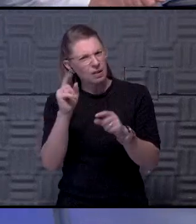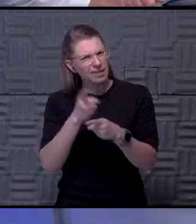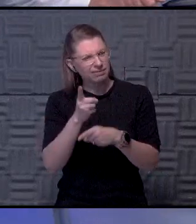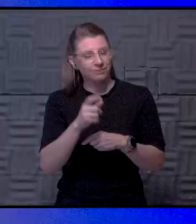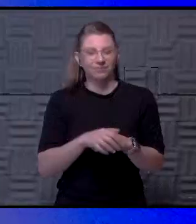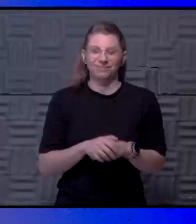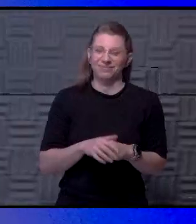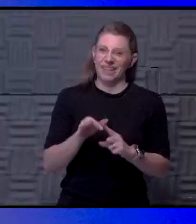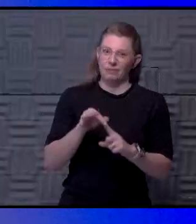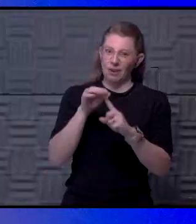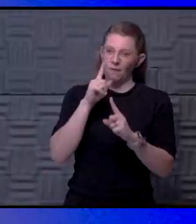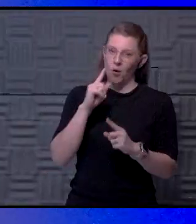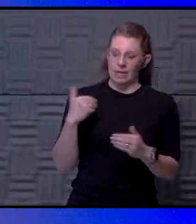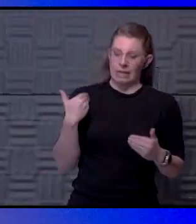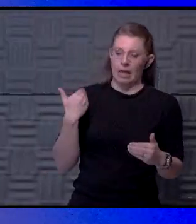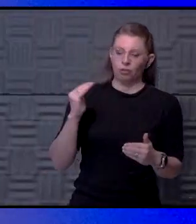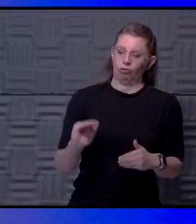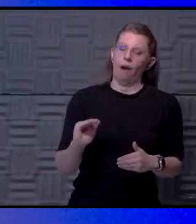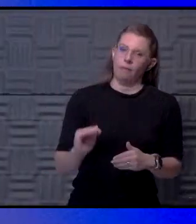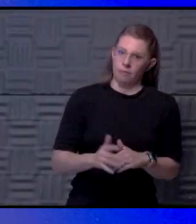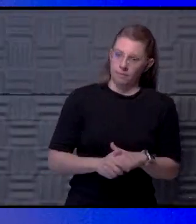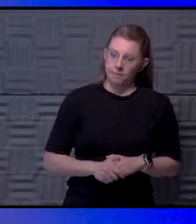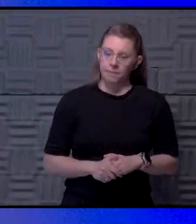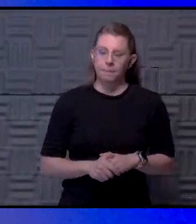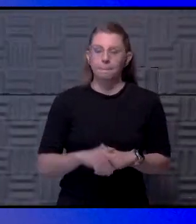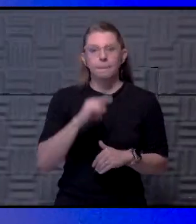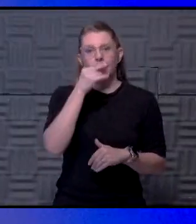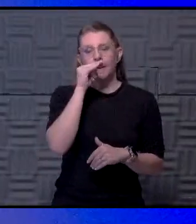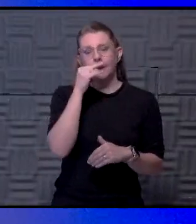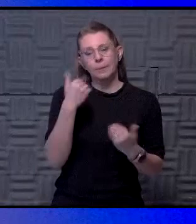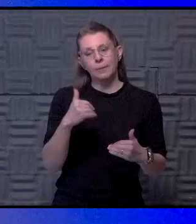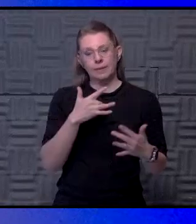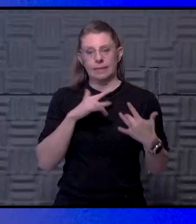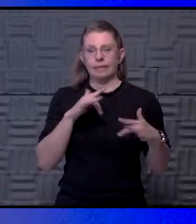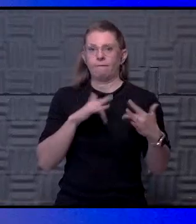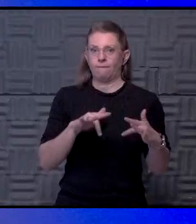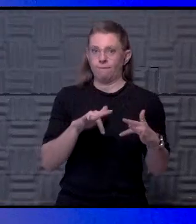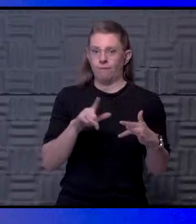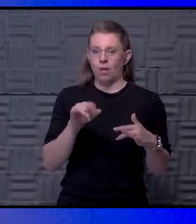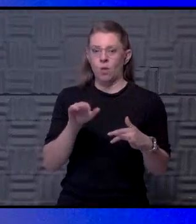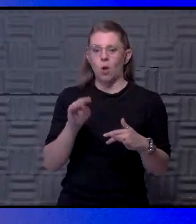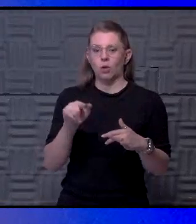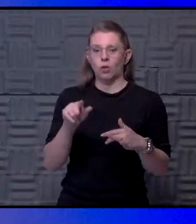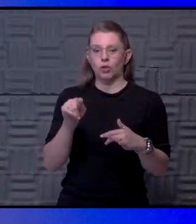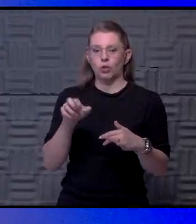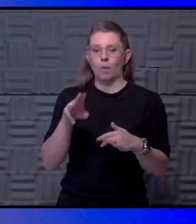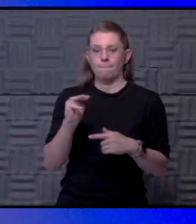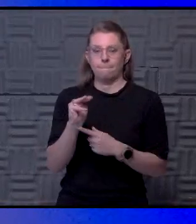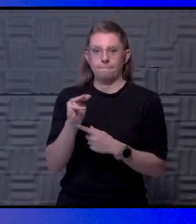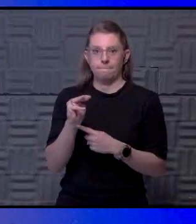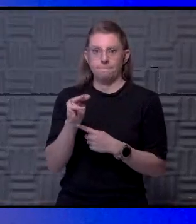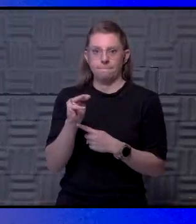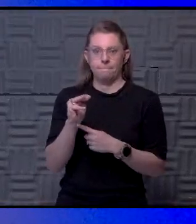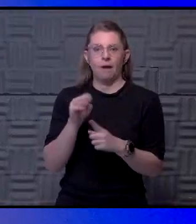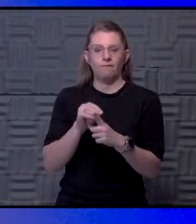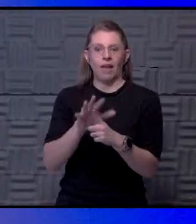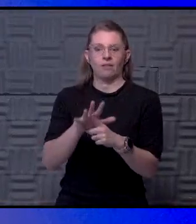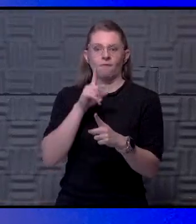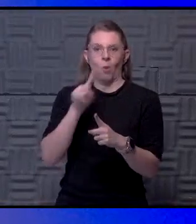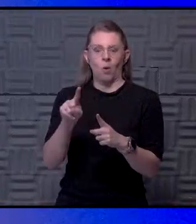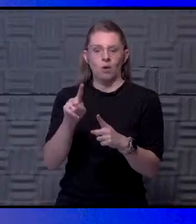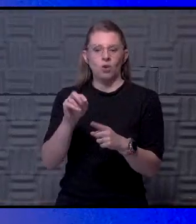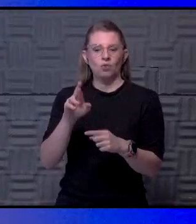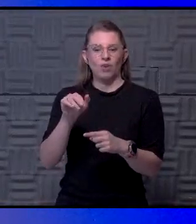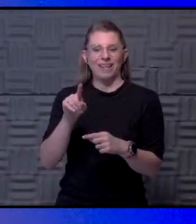Yeah. Especially in a young child. So kids are particularly sensitive to the long-term effects of radiation. And, radiation